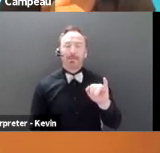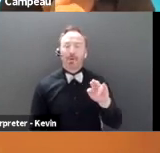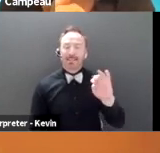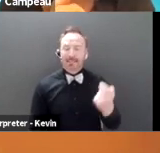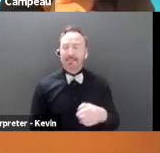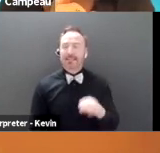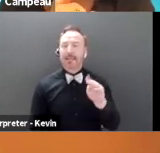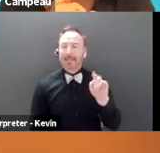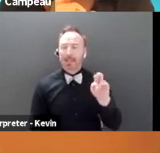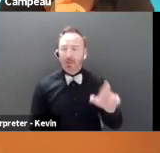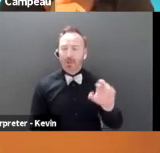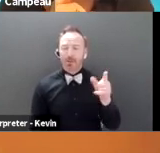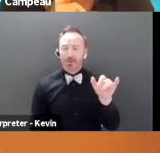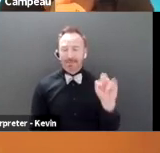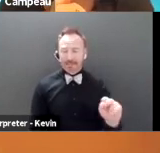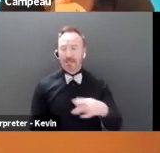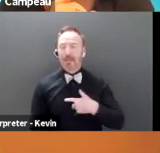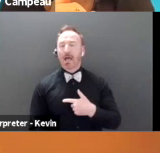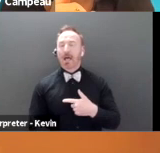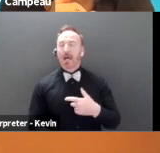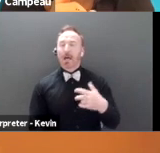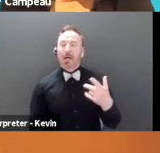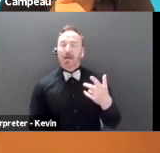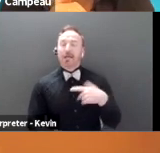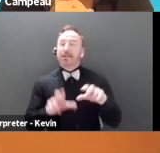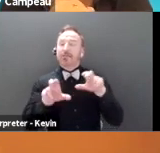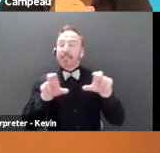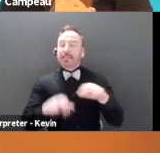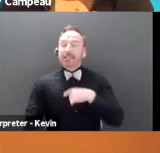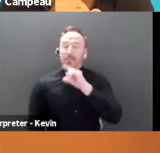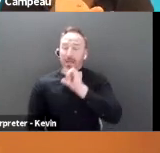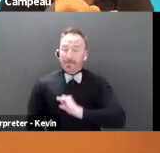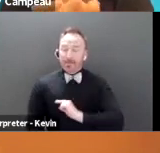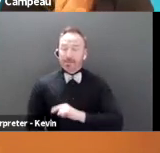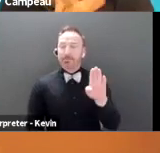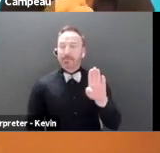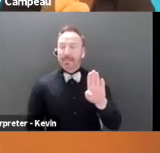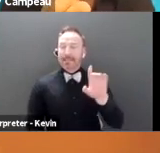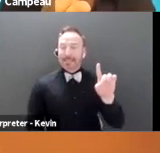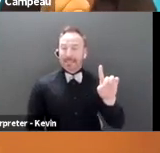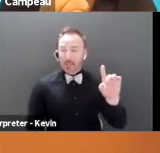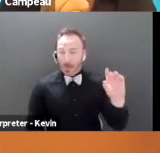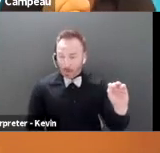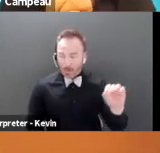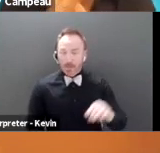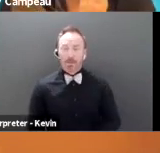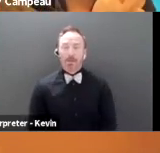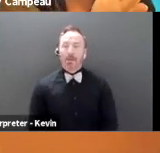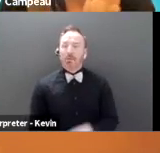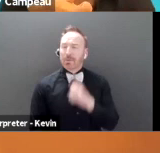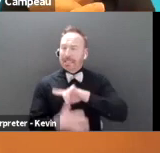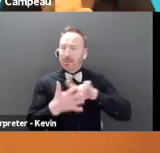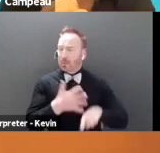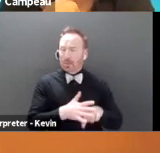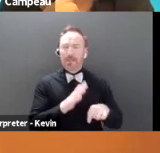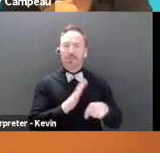OKR Financial, Reese Informatica, Invest in Guelph, BDO. I'm so very, very grateful, we all are,